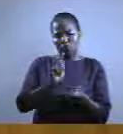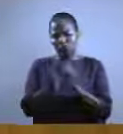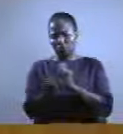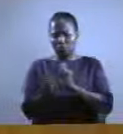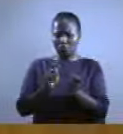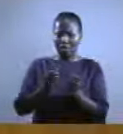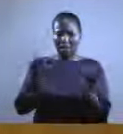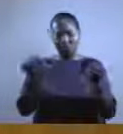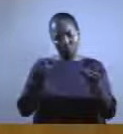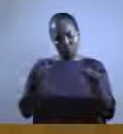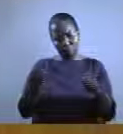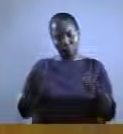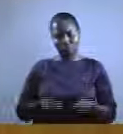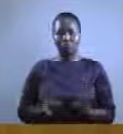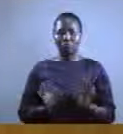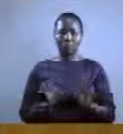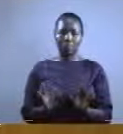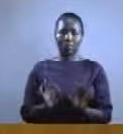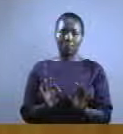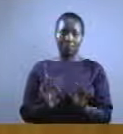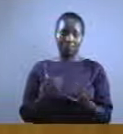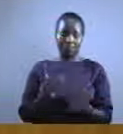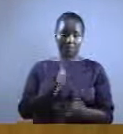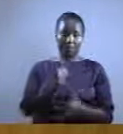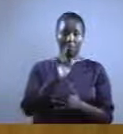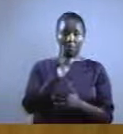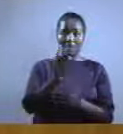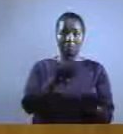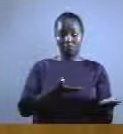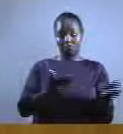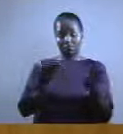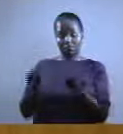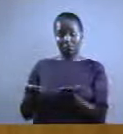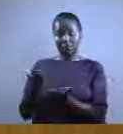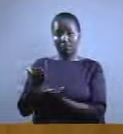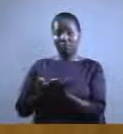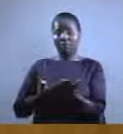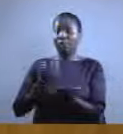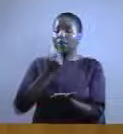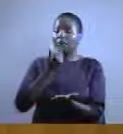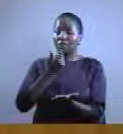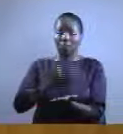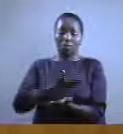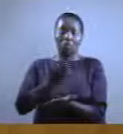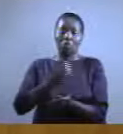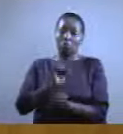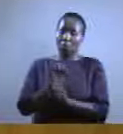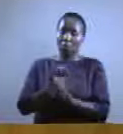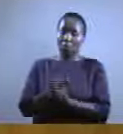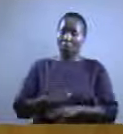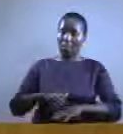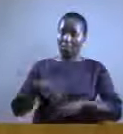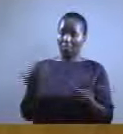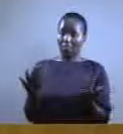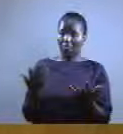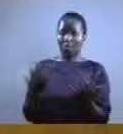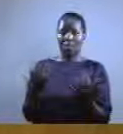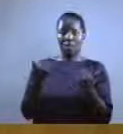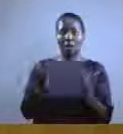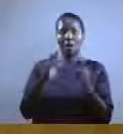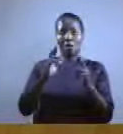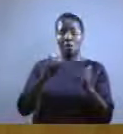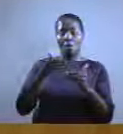The bill is creating a seat for the so-called unemployed at the labour table. Hope it is now a forerunner to